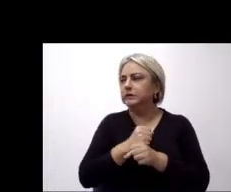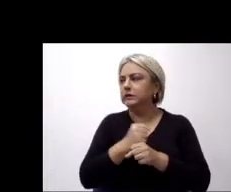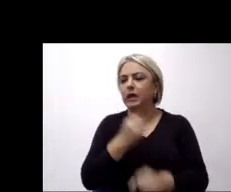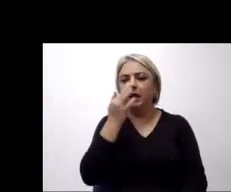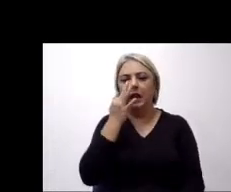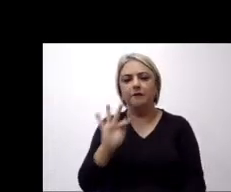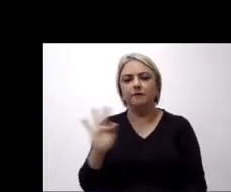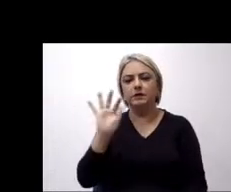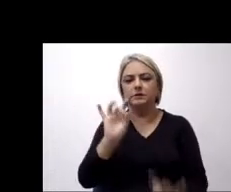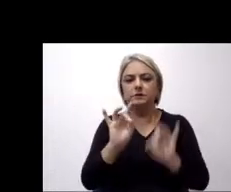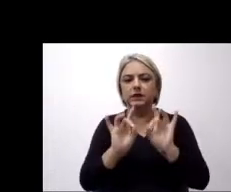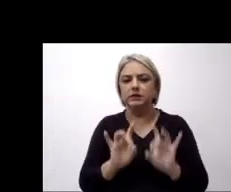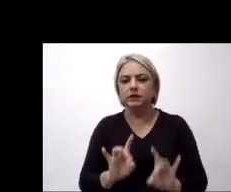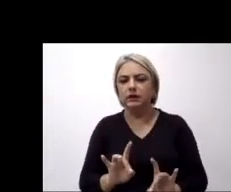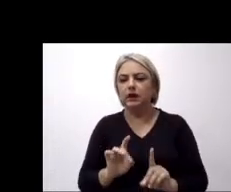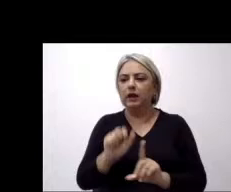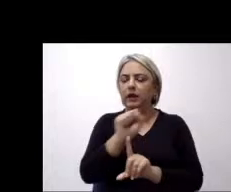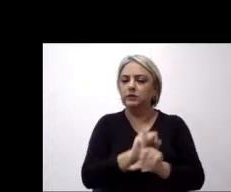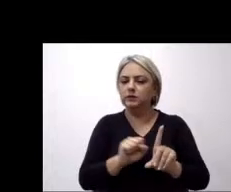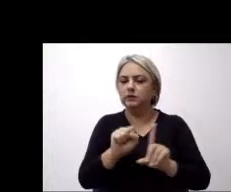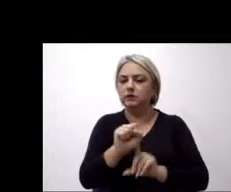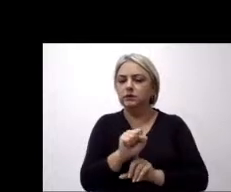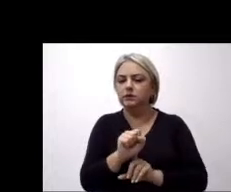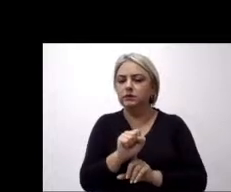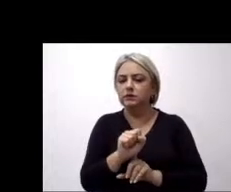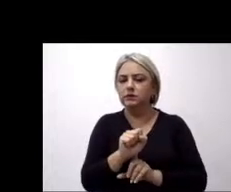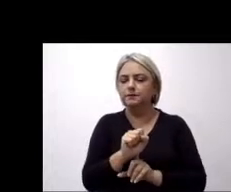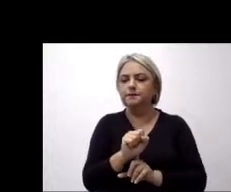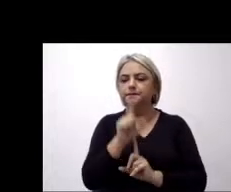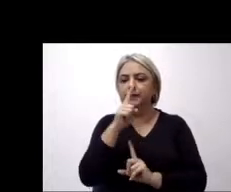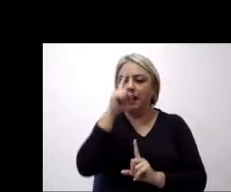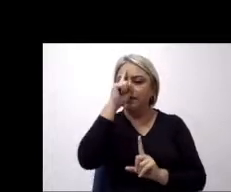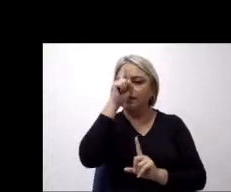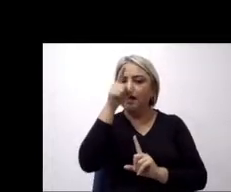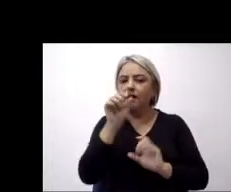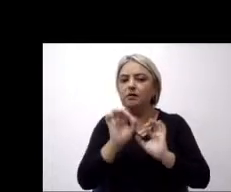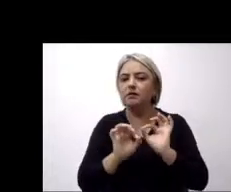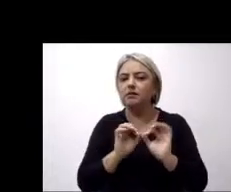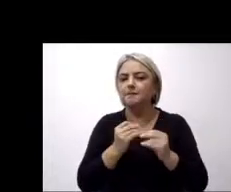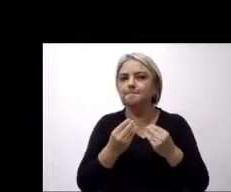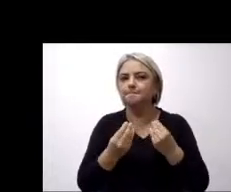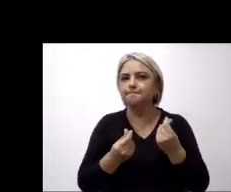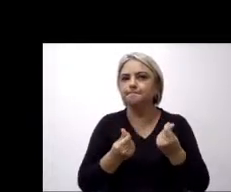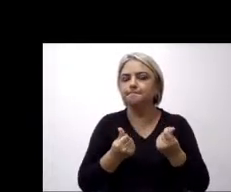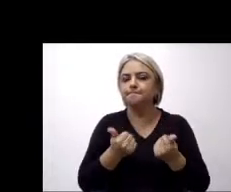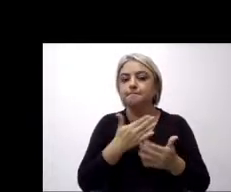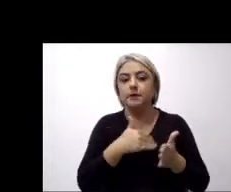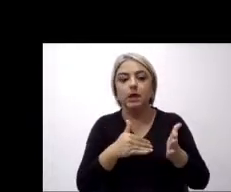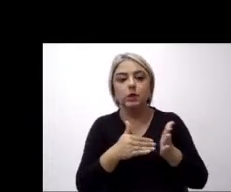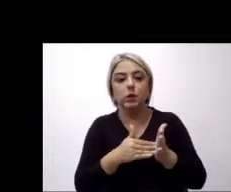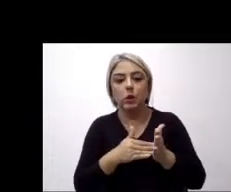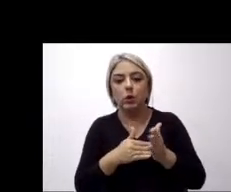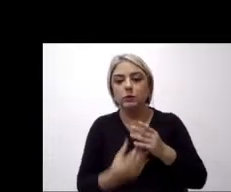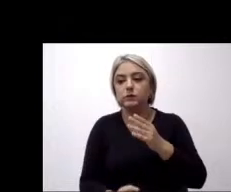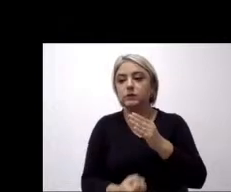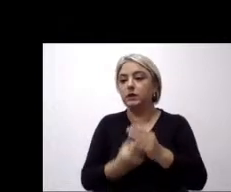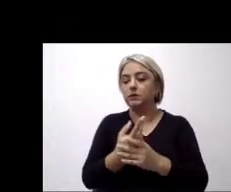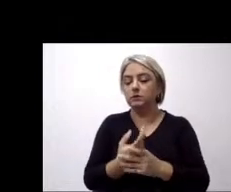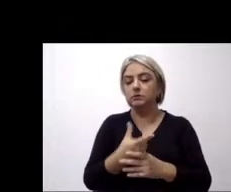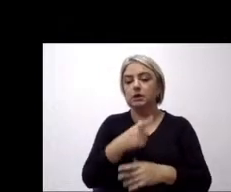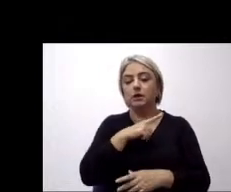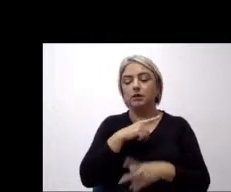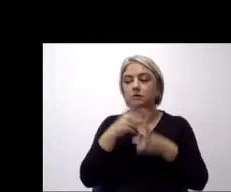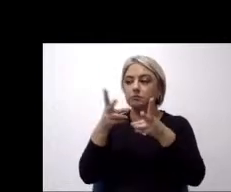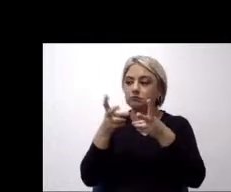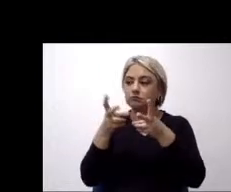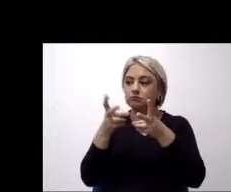is the idea that all phenomena must be observed by